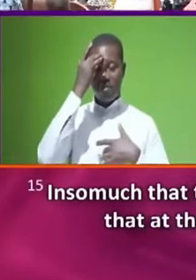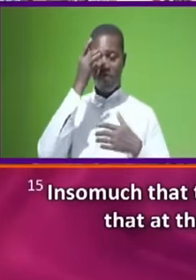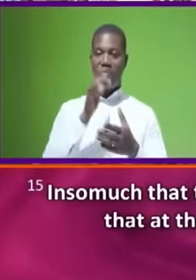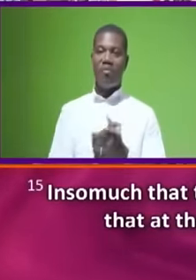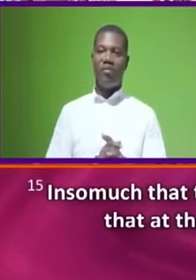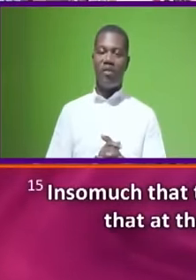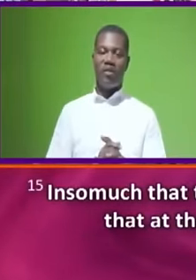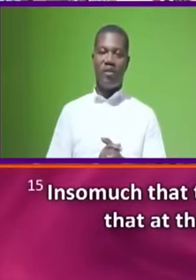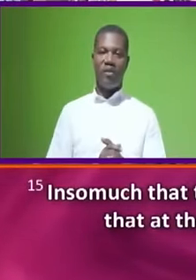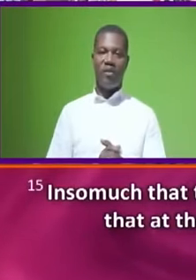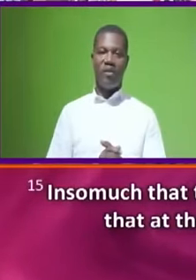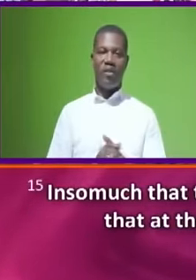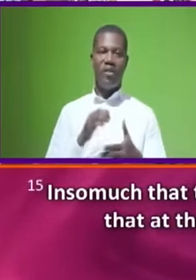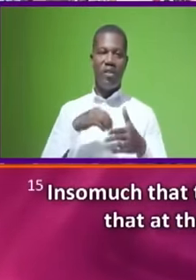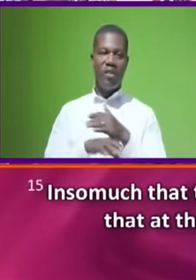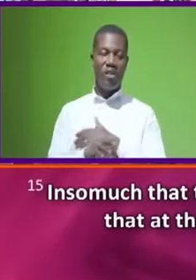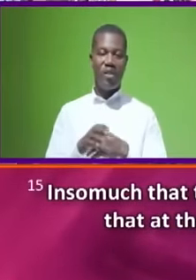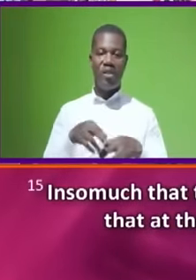That they brought forth the sick.